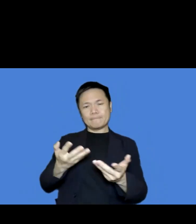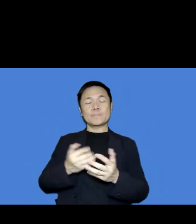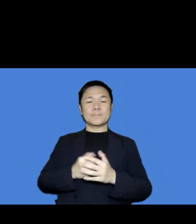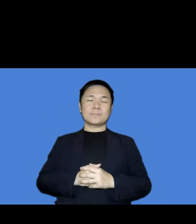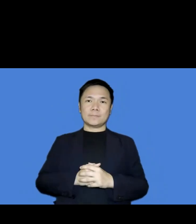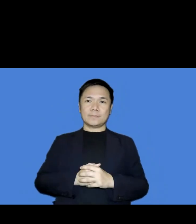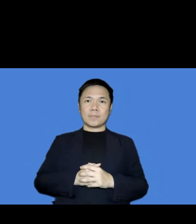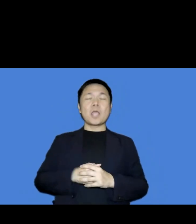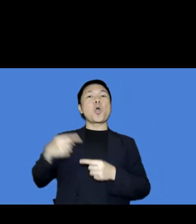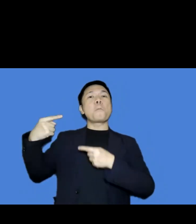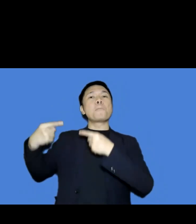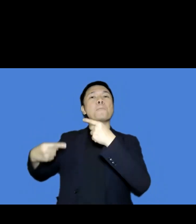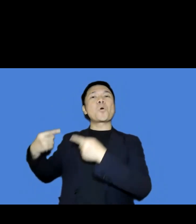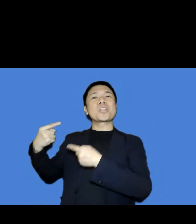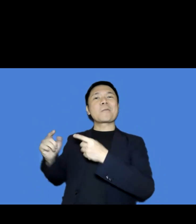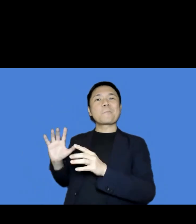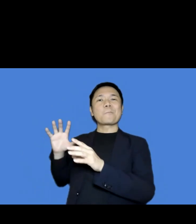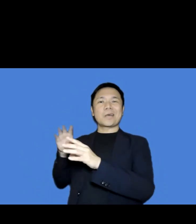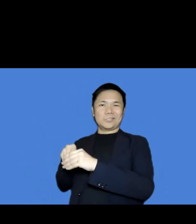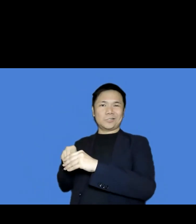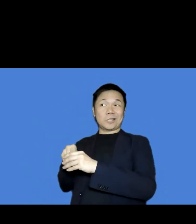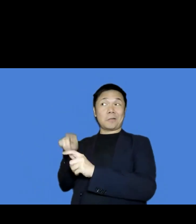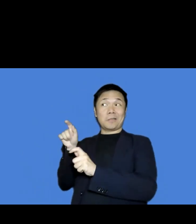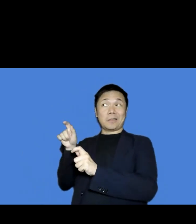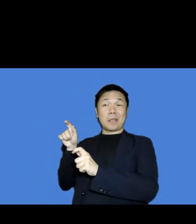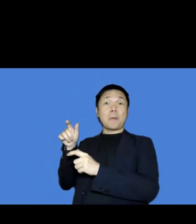political participation of people with disability.